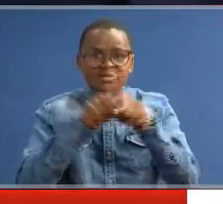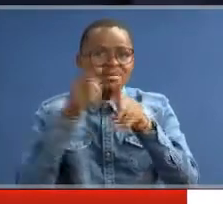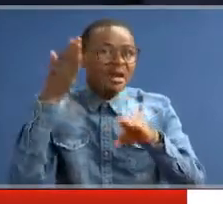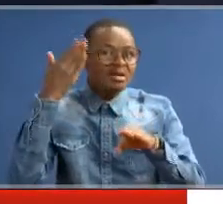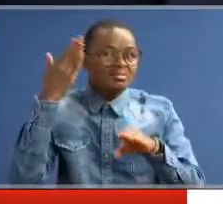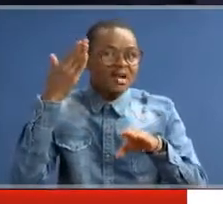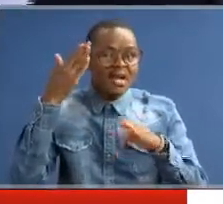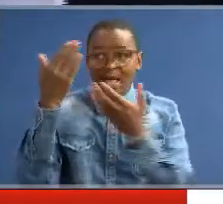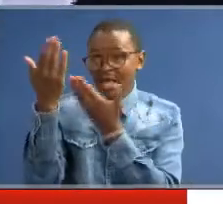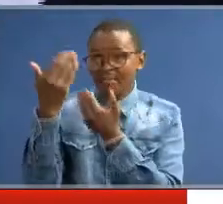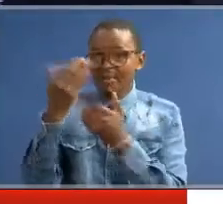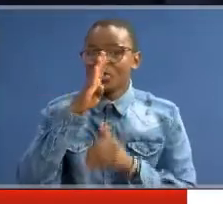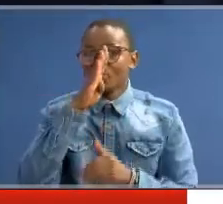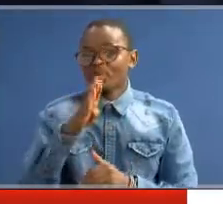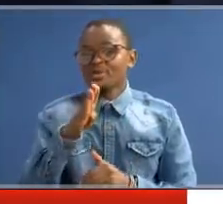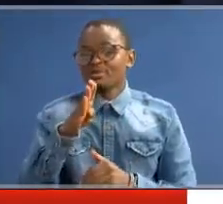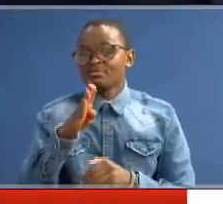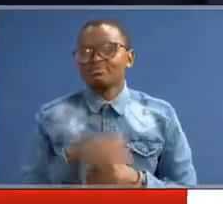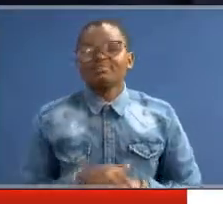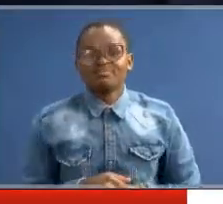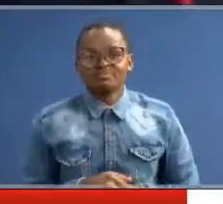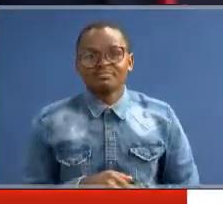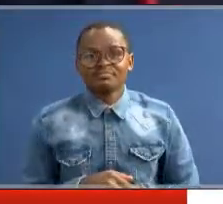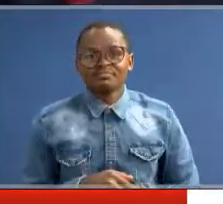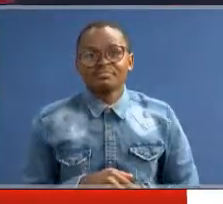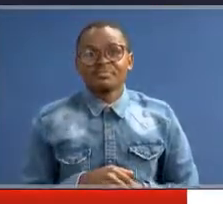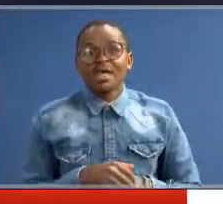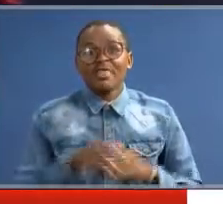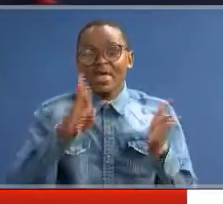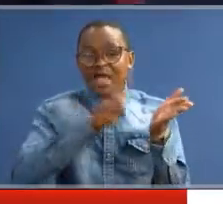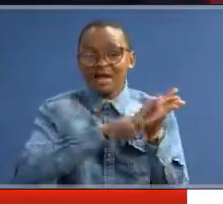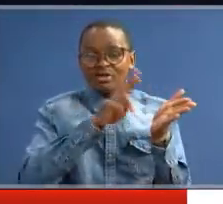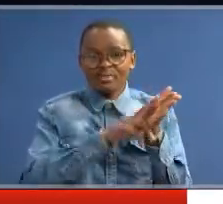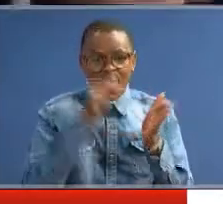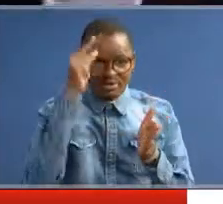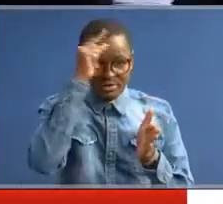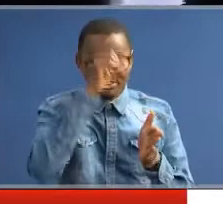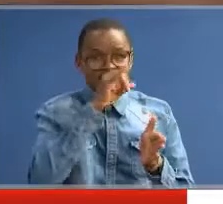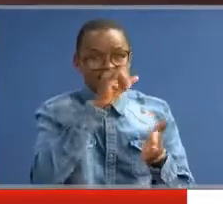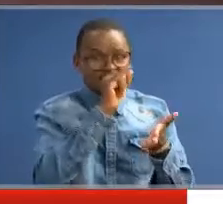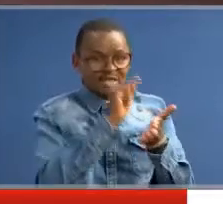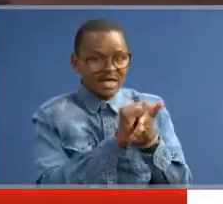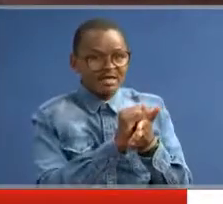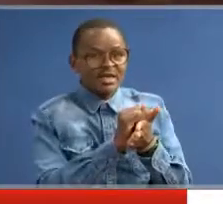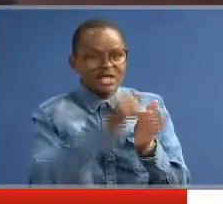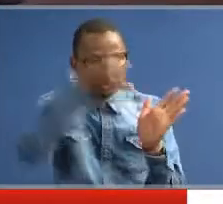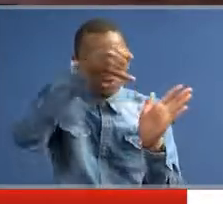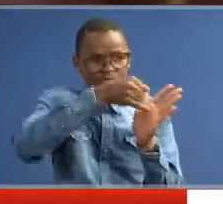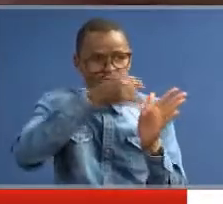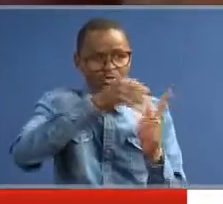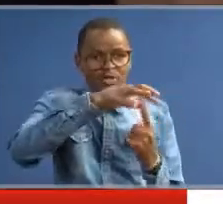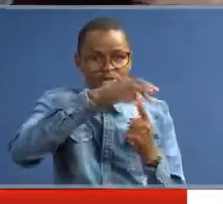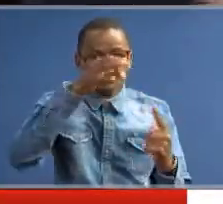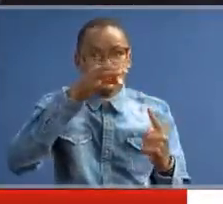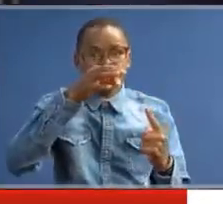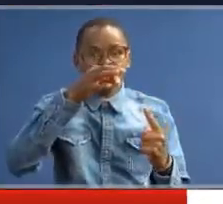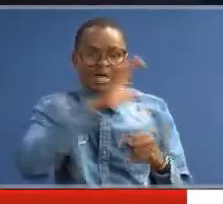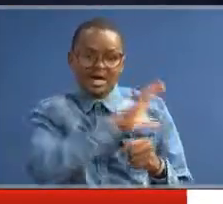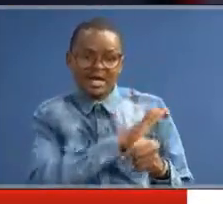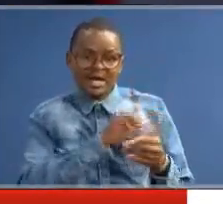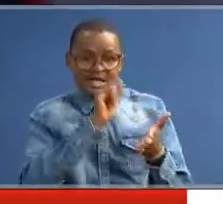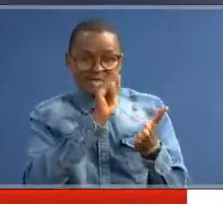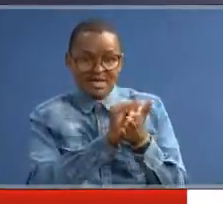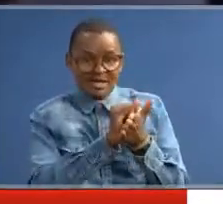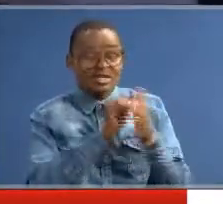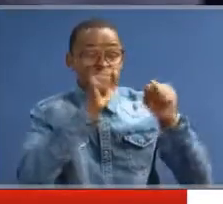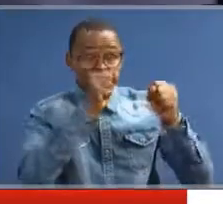had expected them to be. Their recommendations to the government is that they should include a special feature that is more tactile